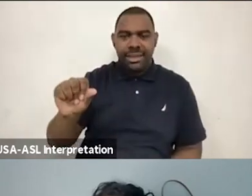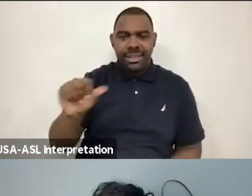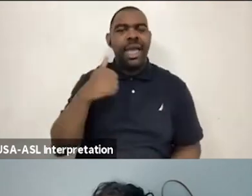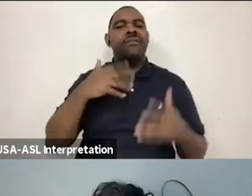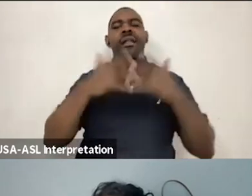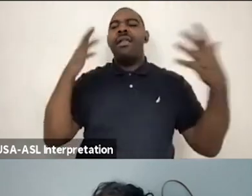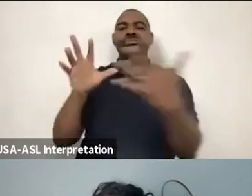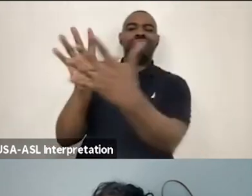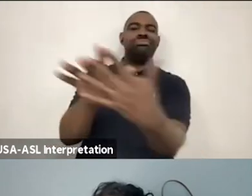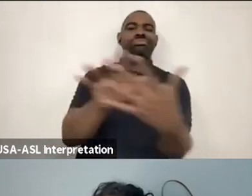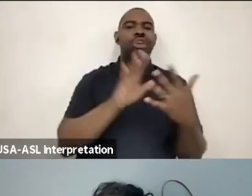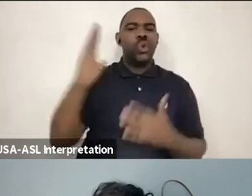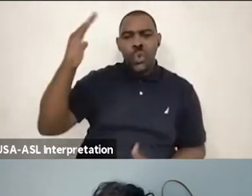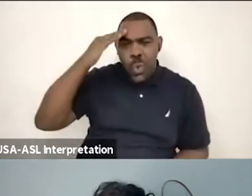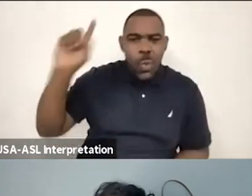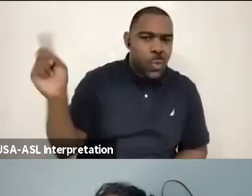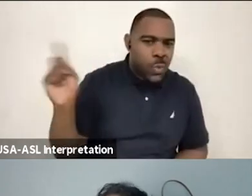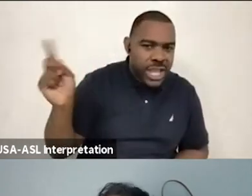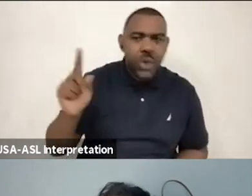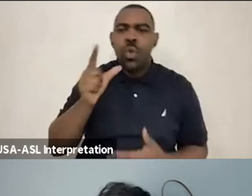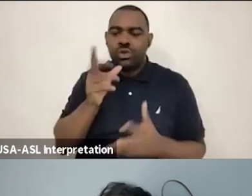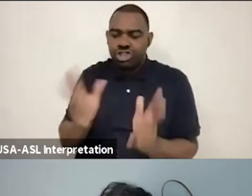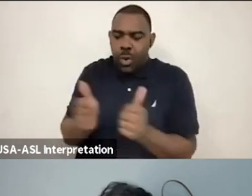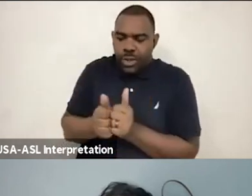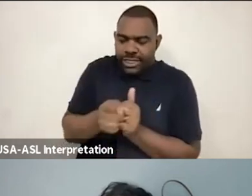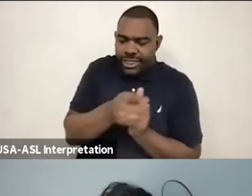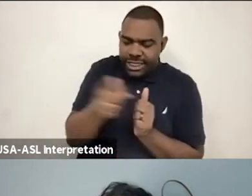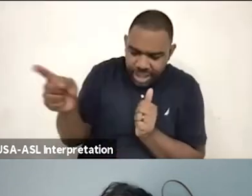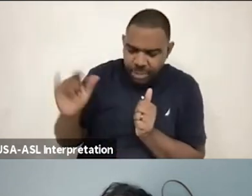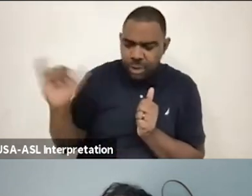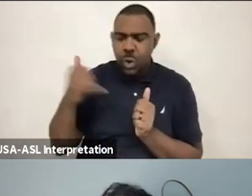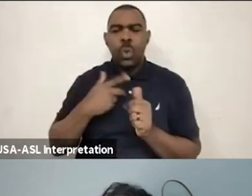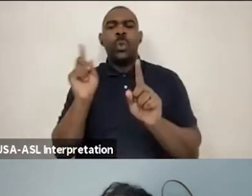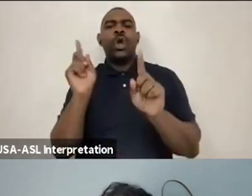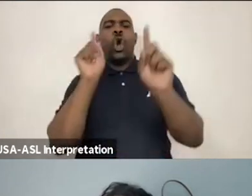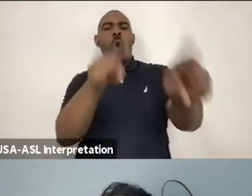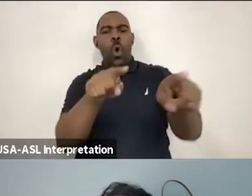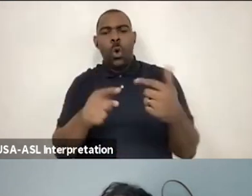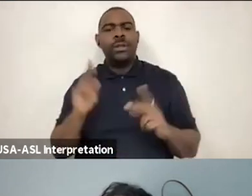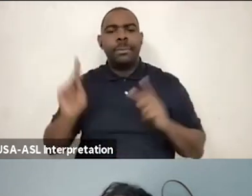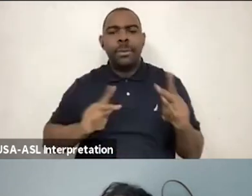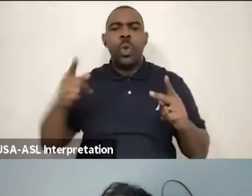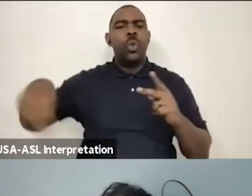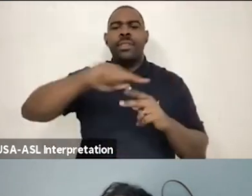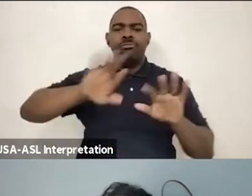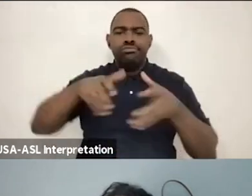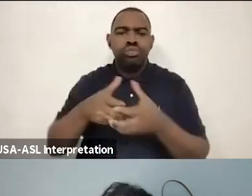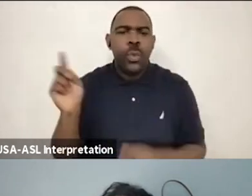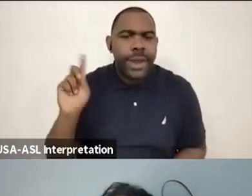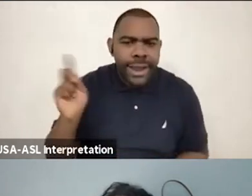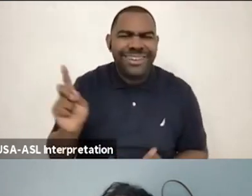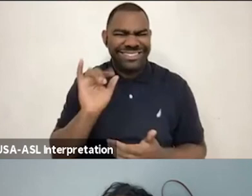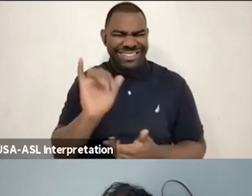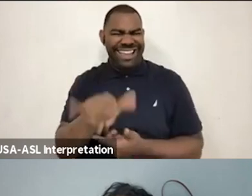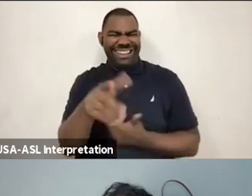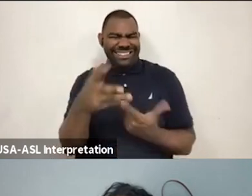of outreach and knowledge of where to, who to talk to and where to go and where people hang